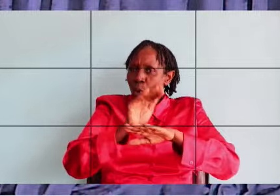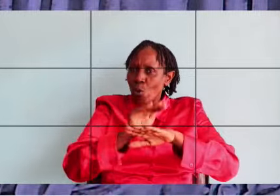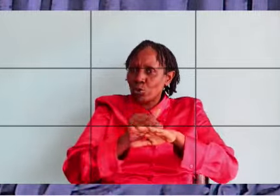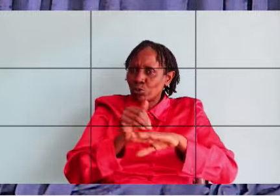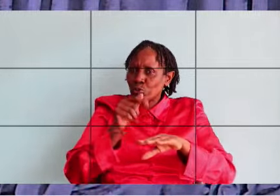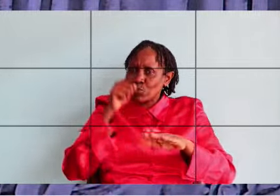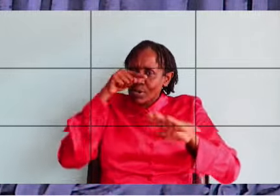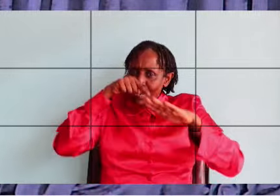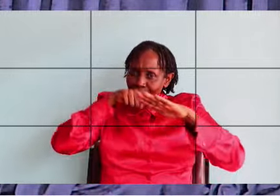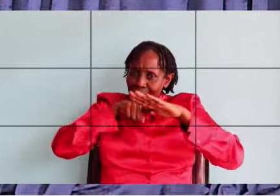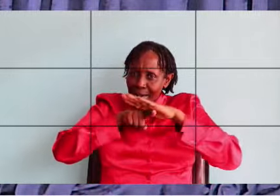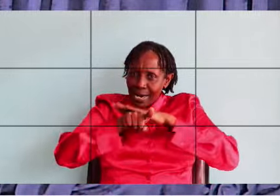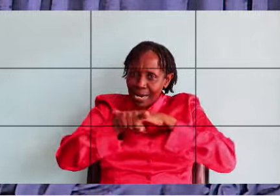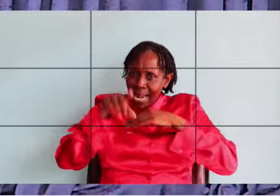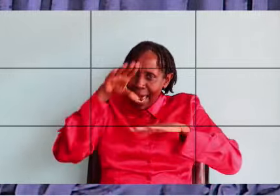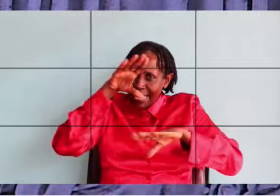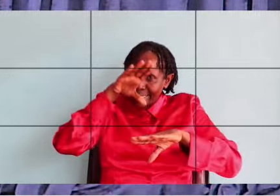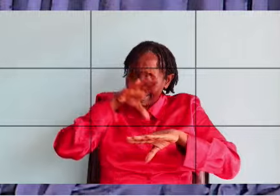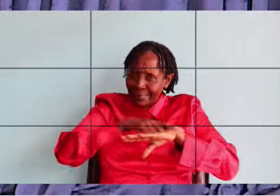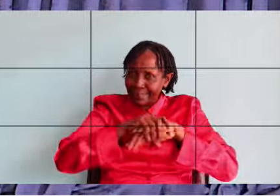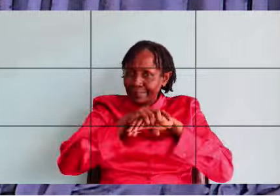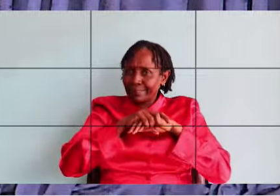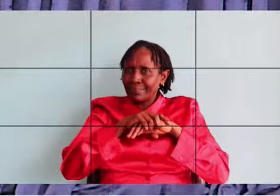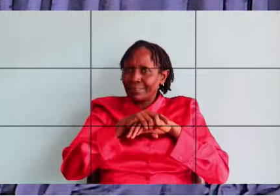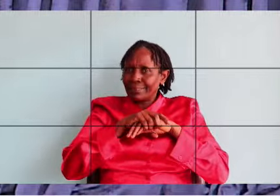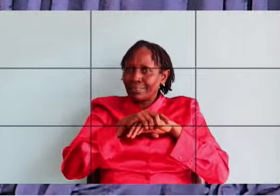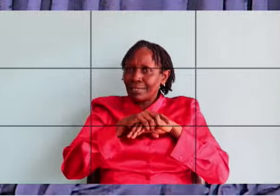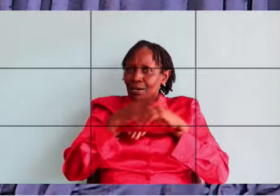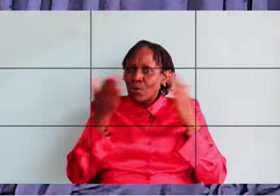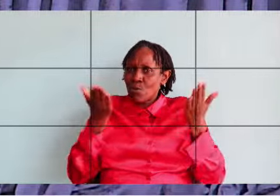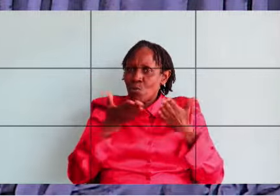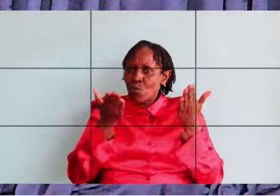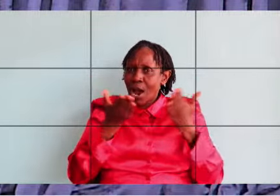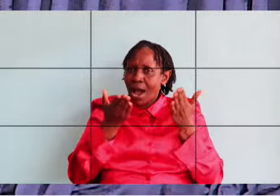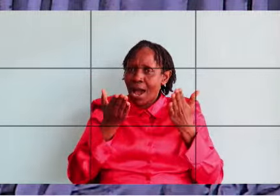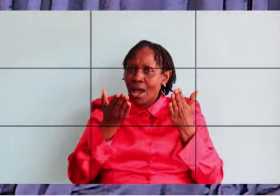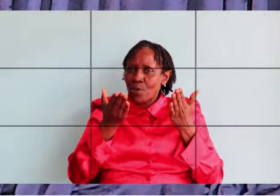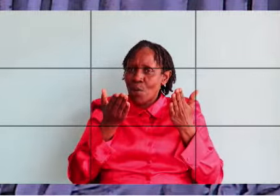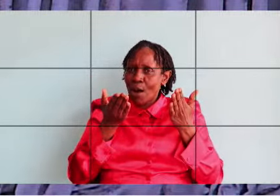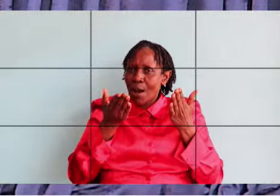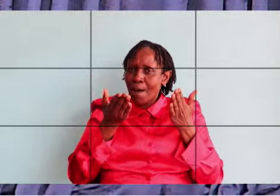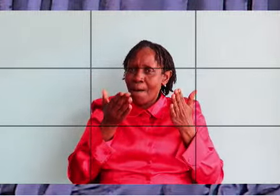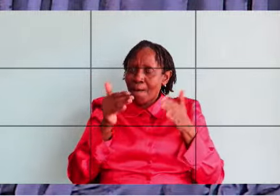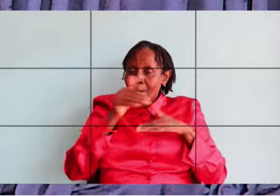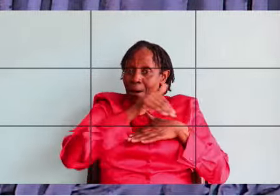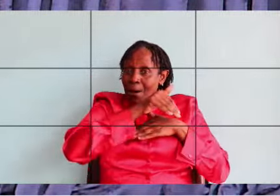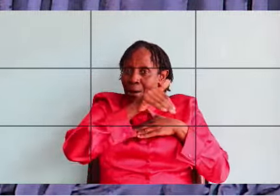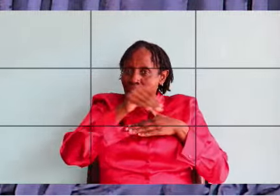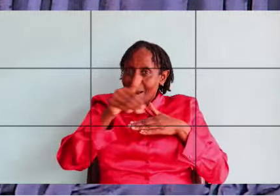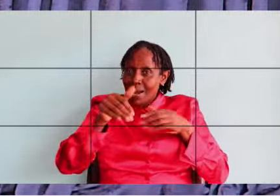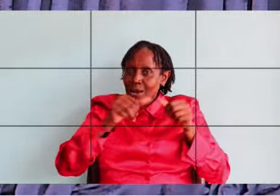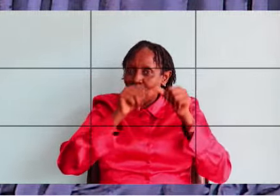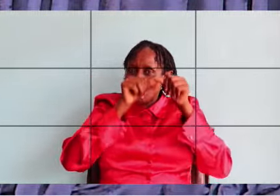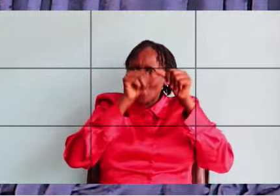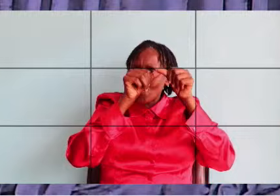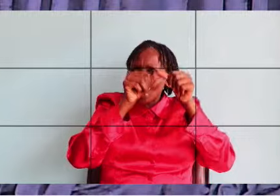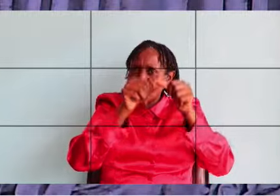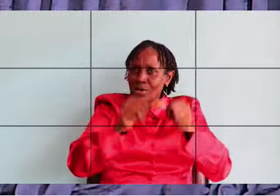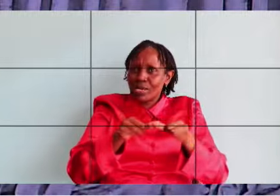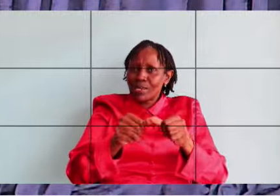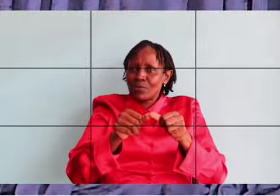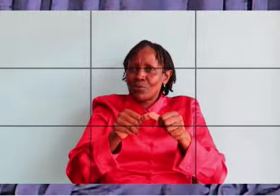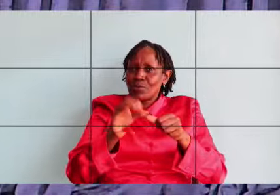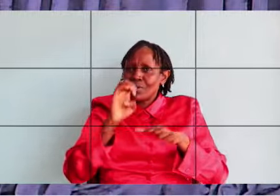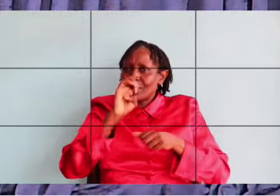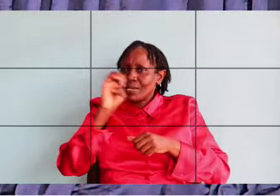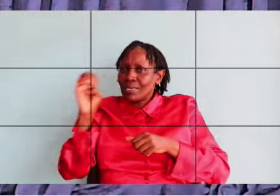and possess, a call to possession. He tells him, "This is where your territories are going to extend." He gives him all the dimensions to the east, to